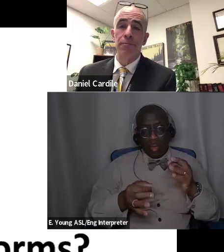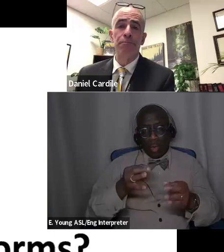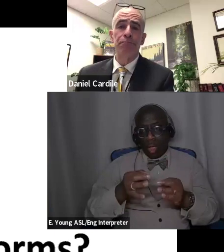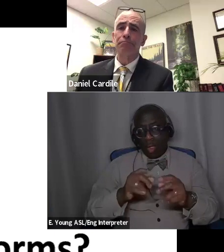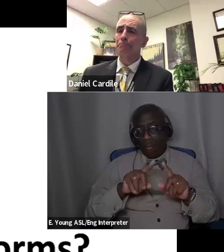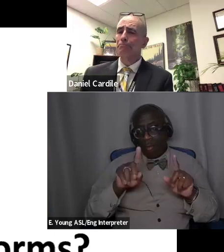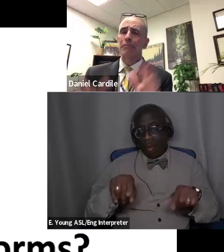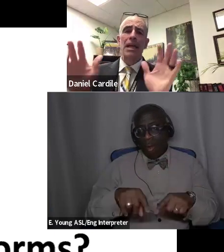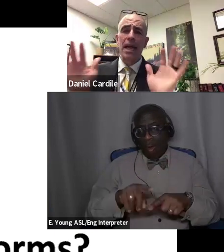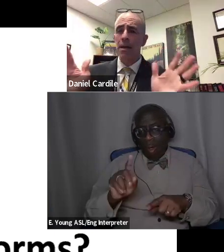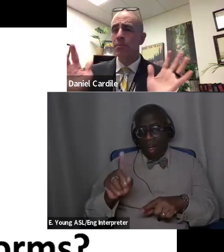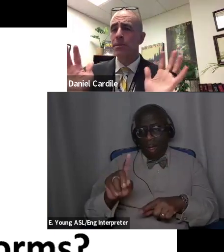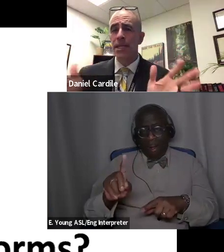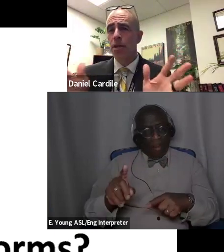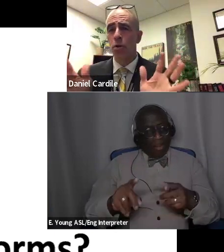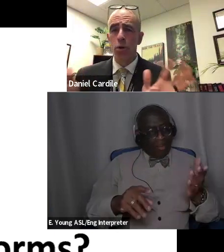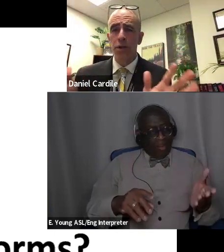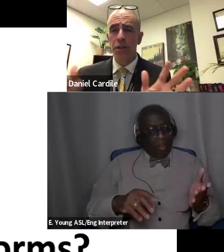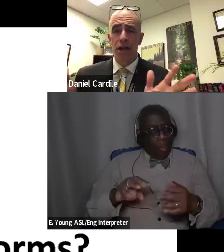forms?